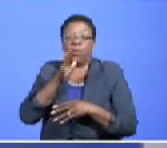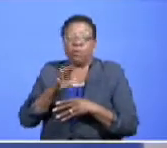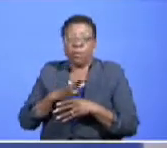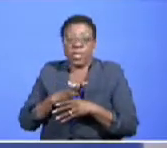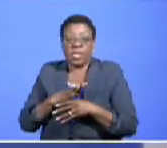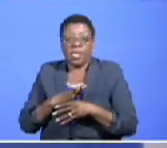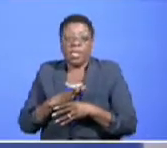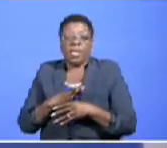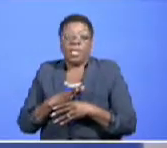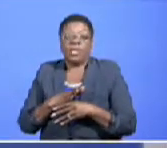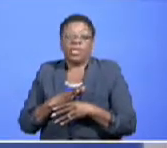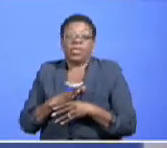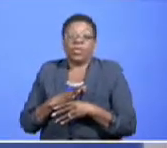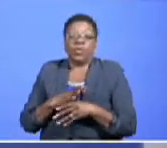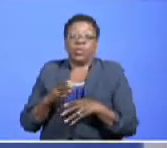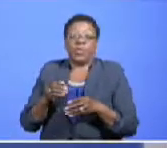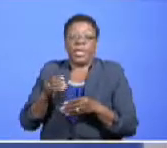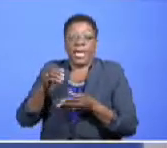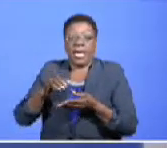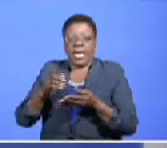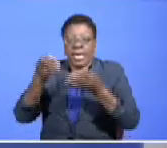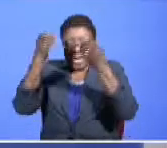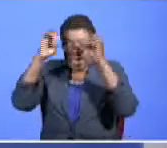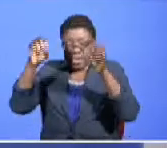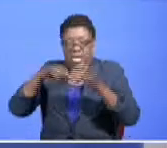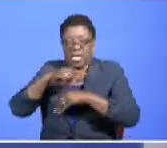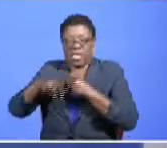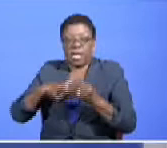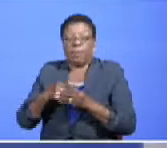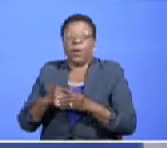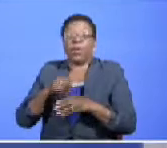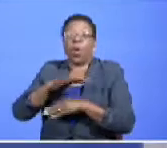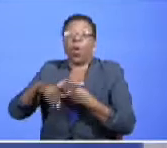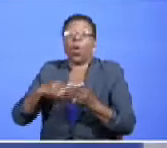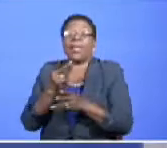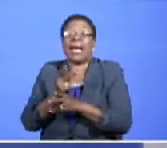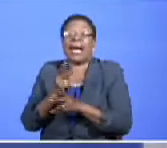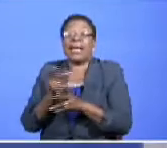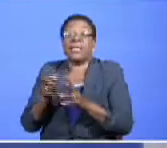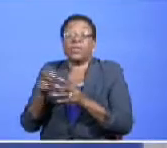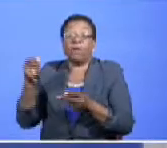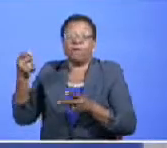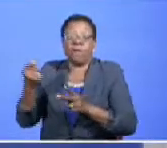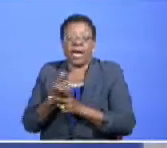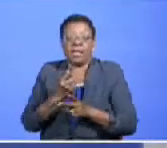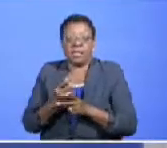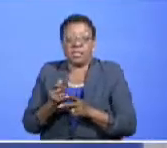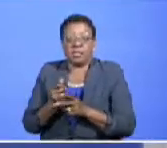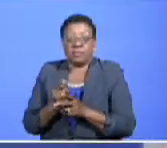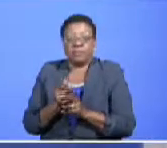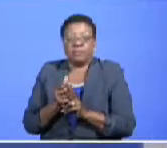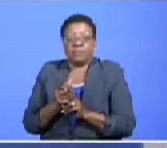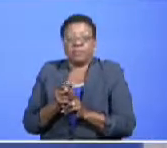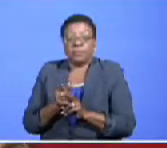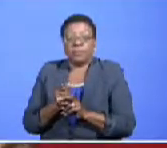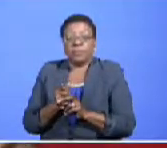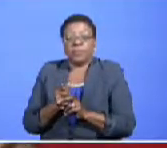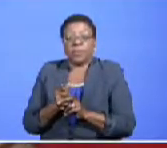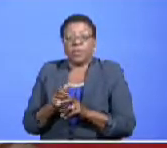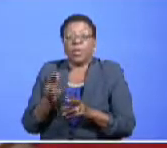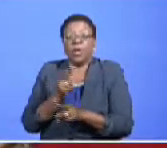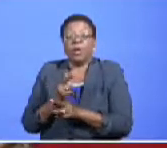of violence, as well as create a harmonious atmosphere for all women to operate at their greatest potential. Right